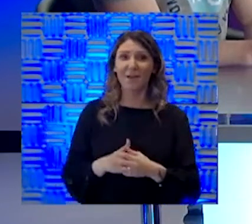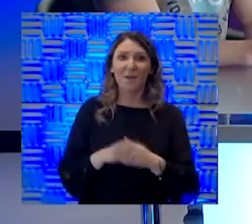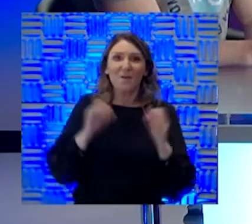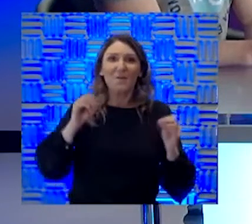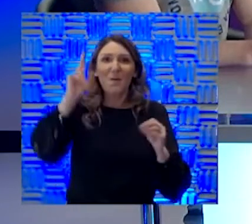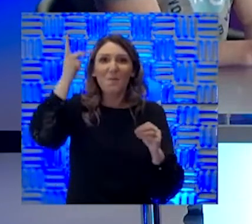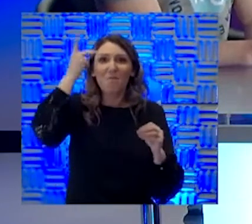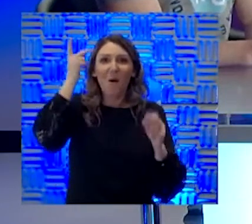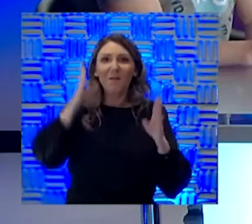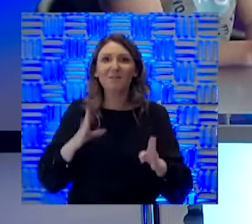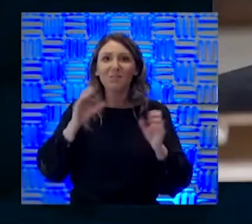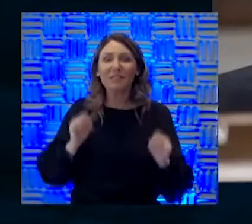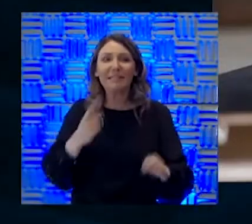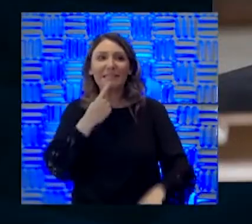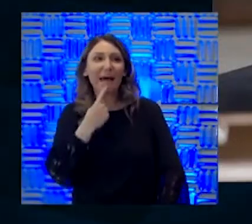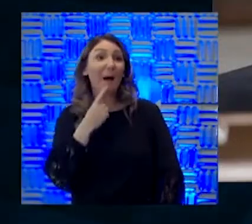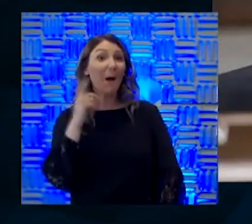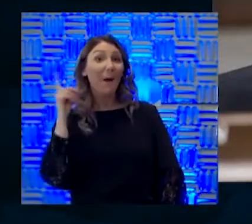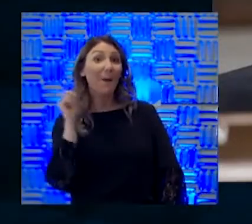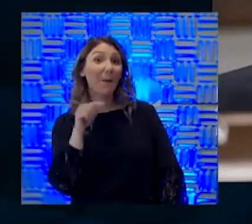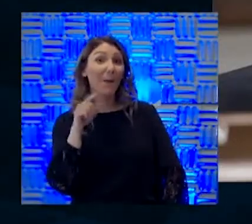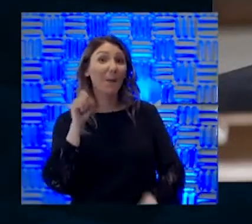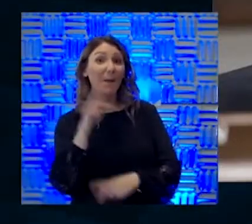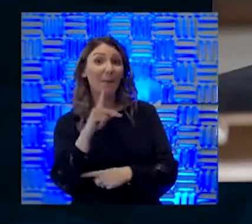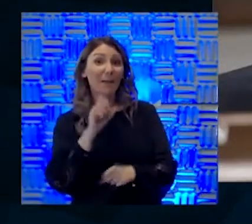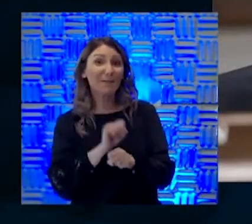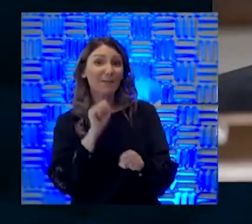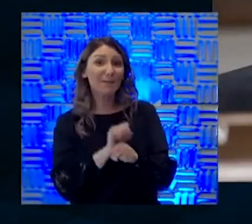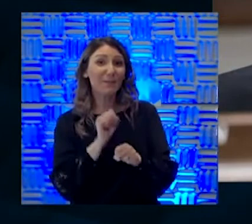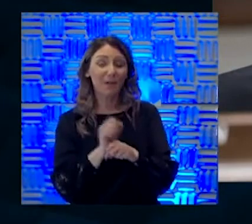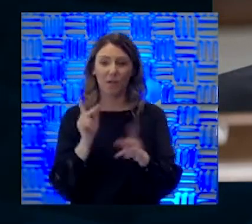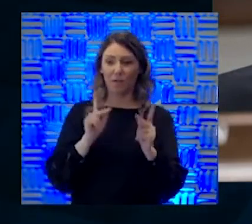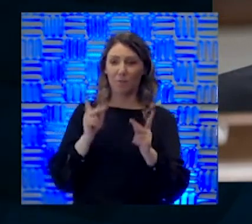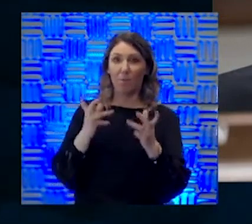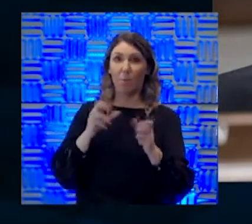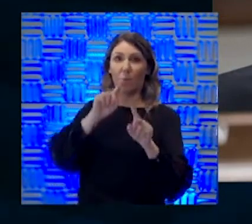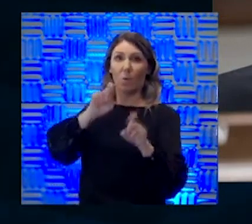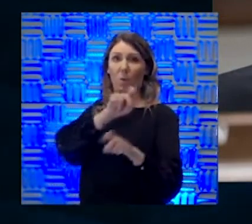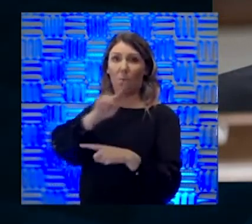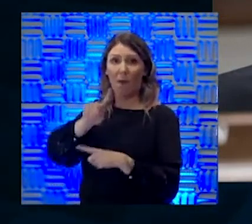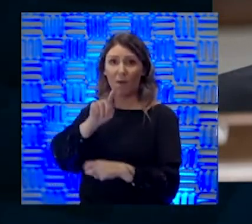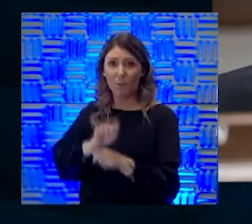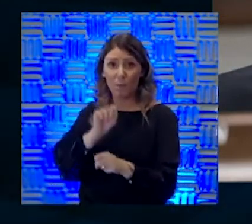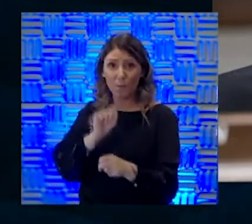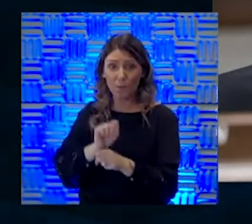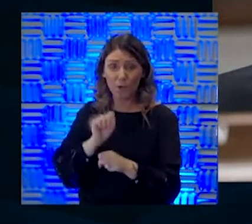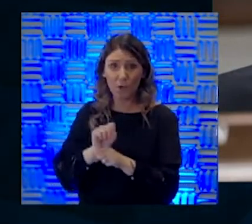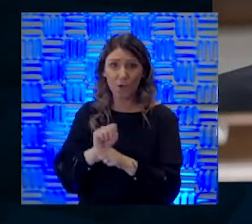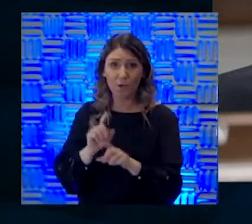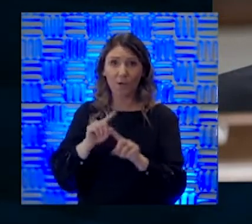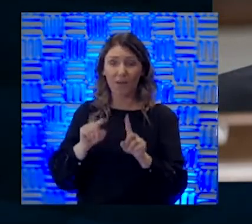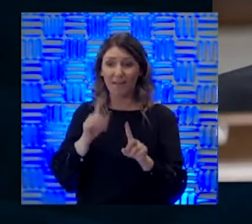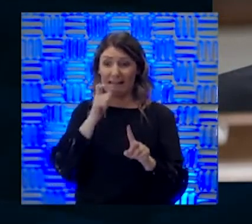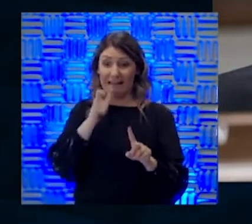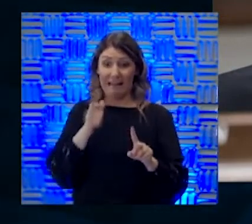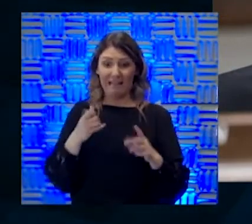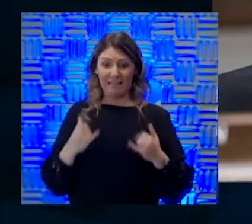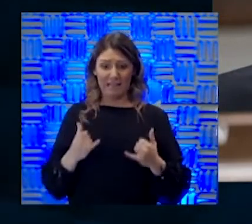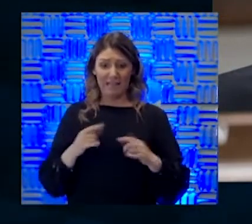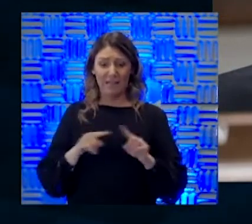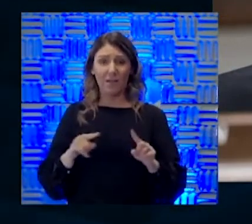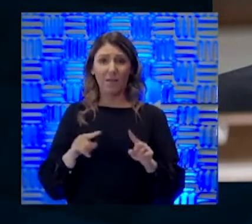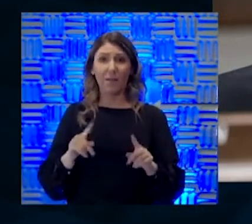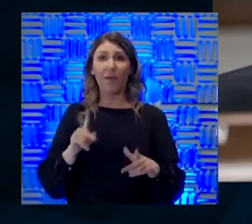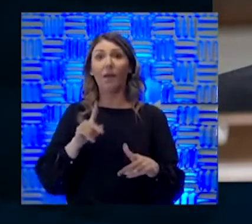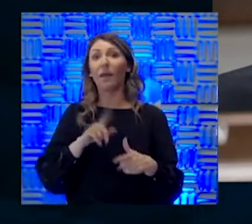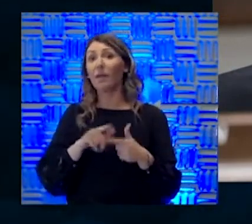politician is going to be able to tell people, go to work. There's people who want to go to work despite the admonition not to today, and there's going to be people who will not